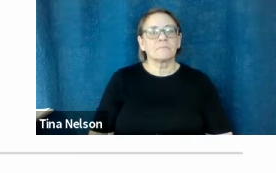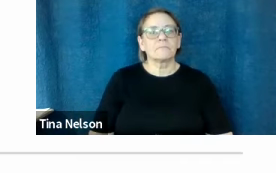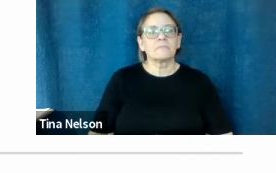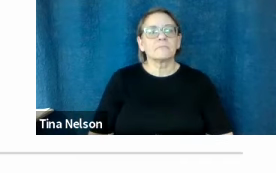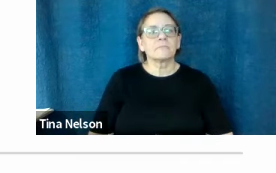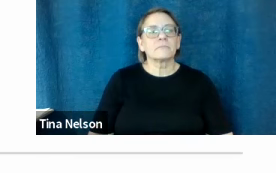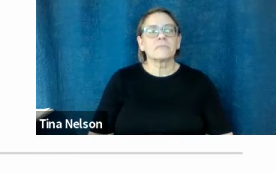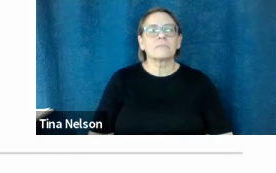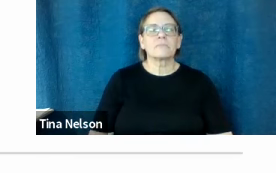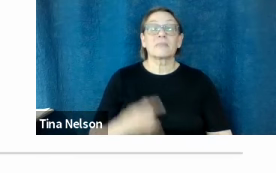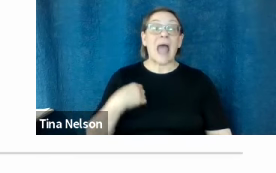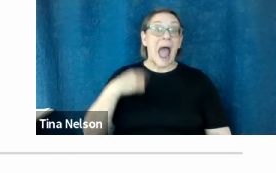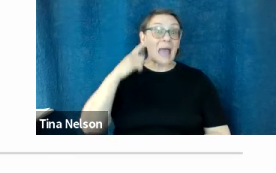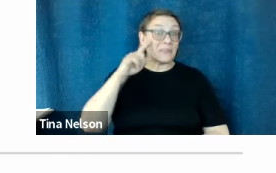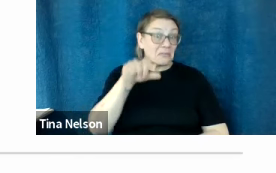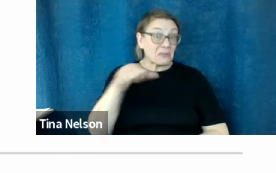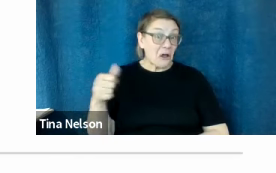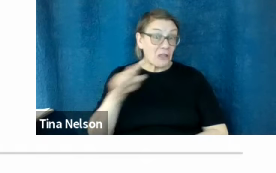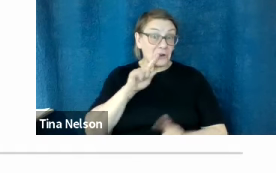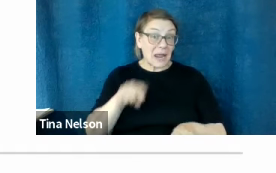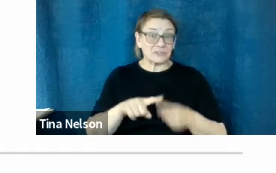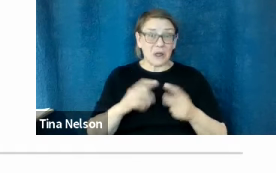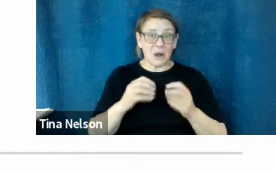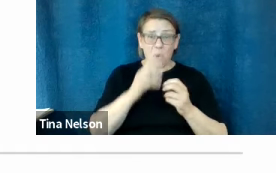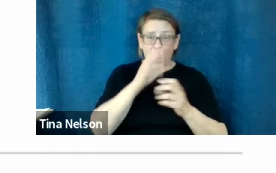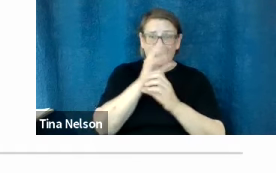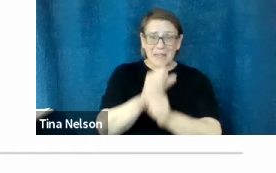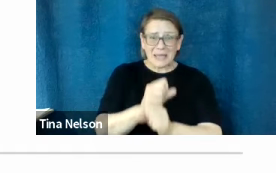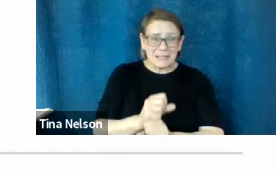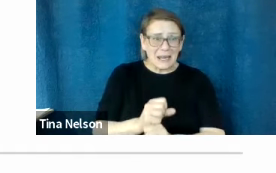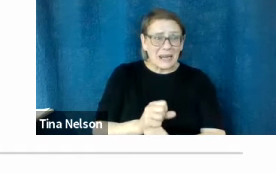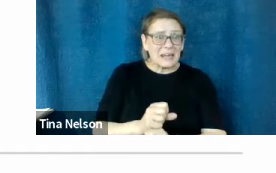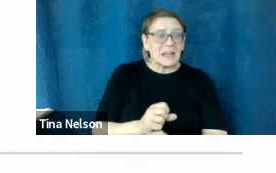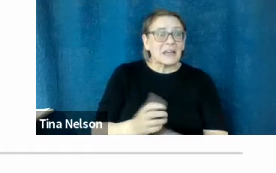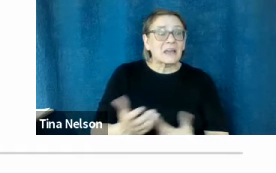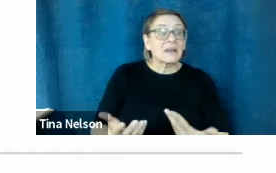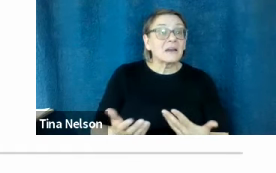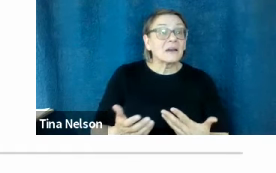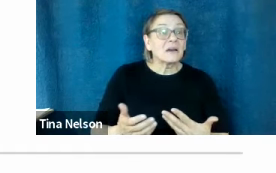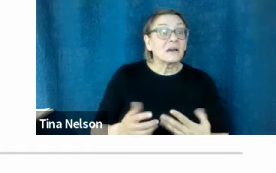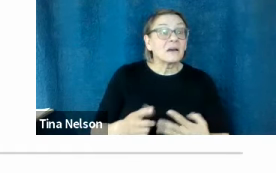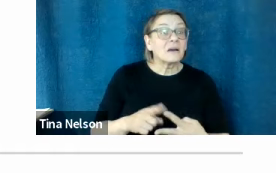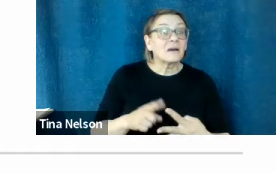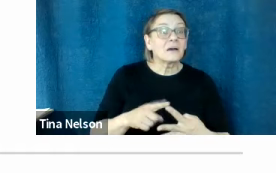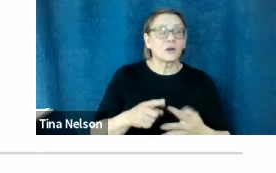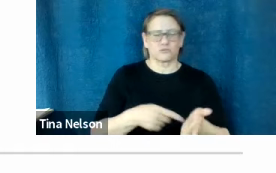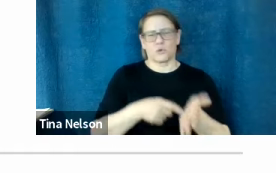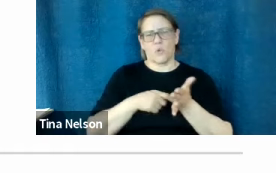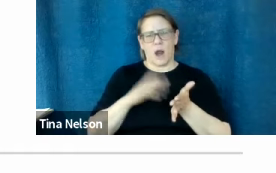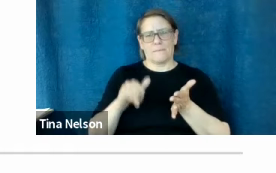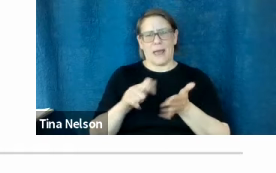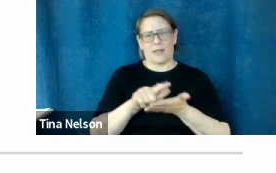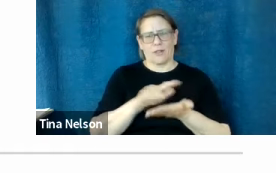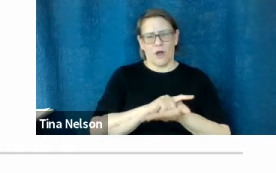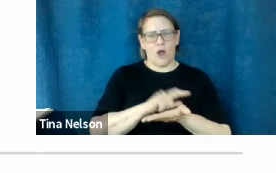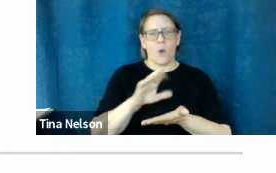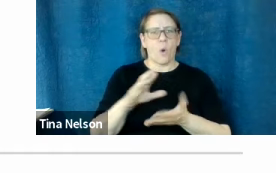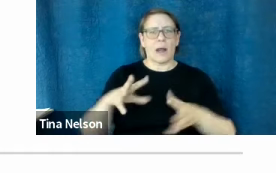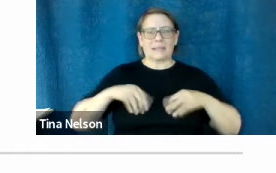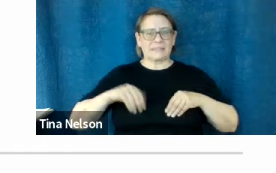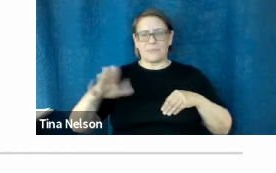I think the, the other answers are far more fascinating that gain attention, you know, that it is required by law or accept their